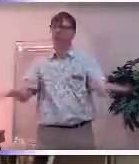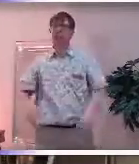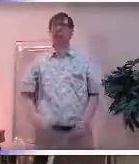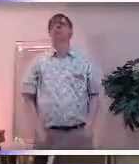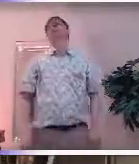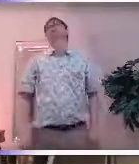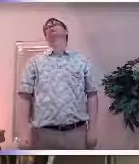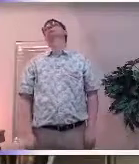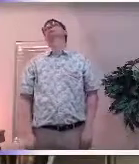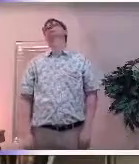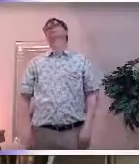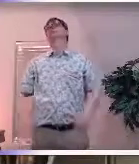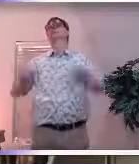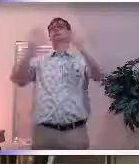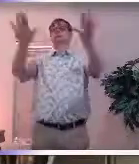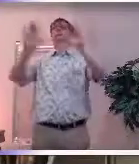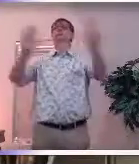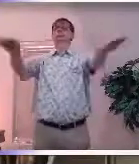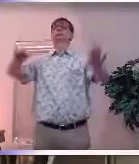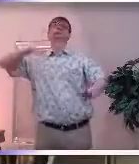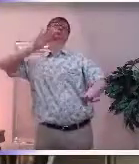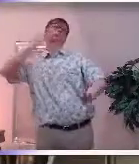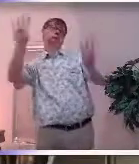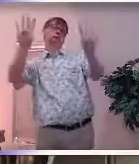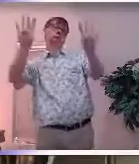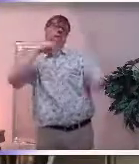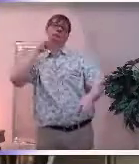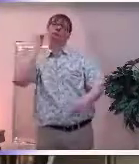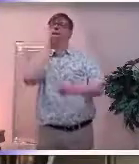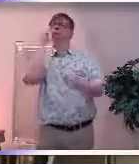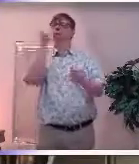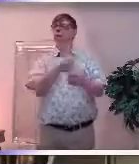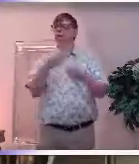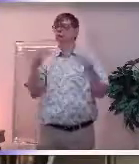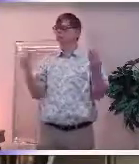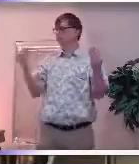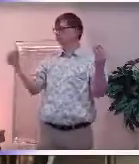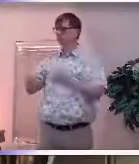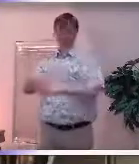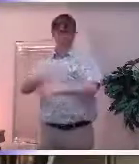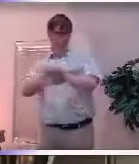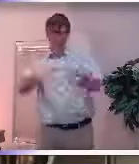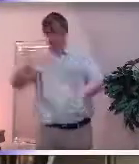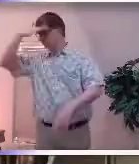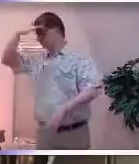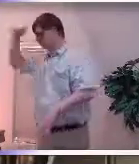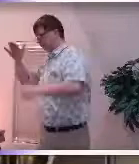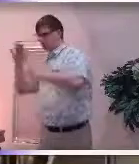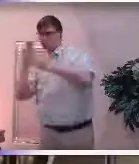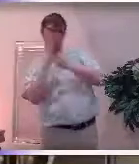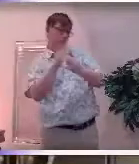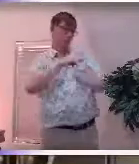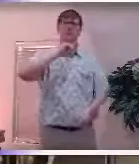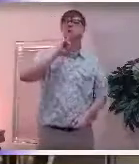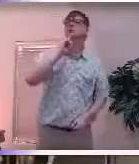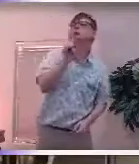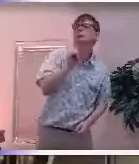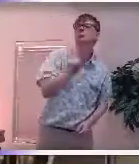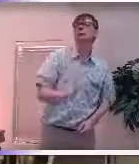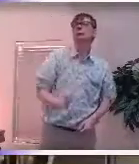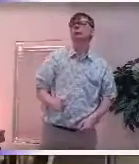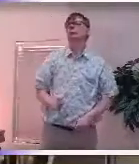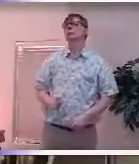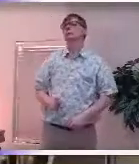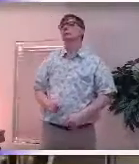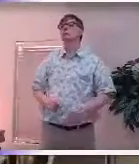29% is dark matter, so it's matter because it behaves like matter, but you still can't see it. And then 1%, some